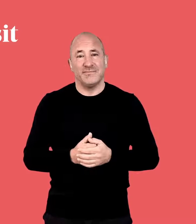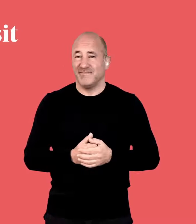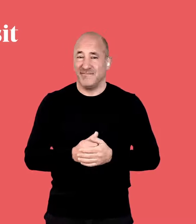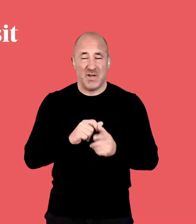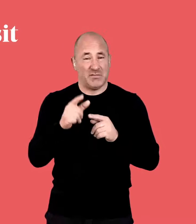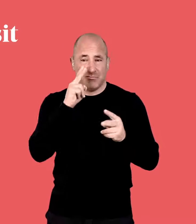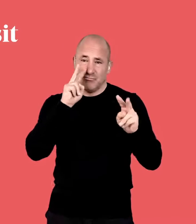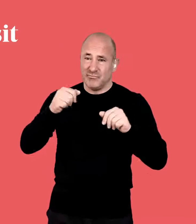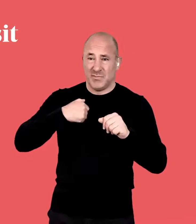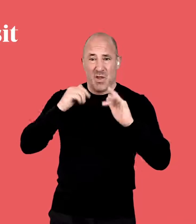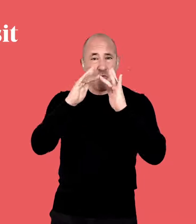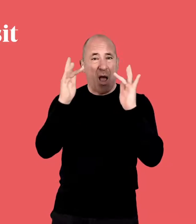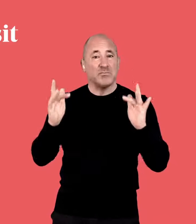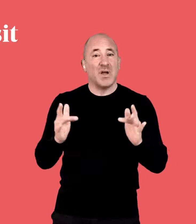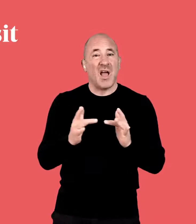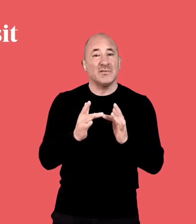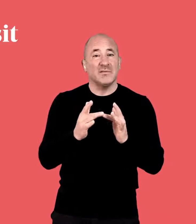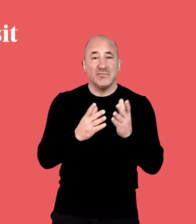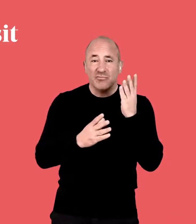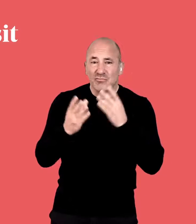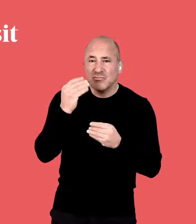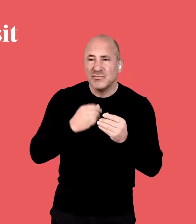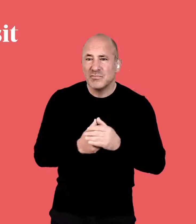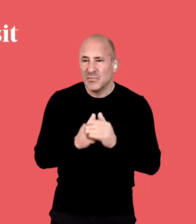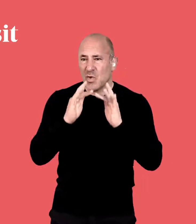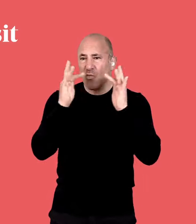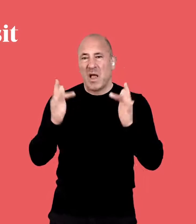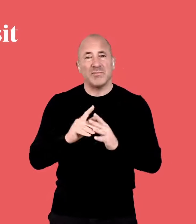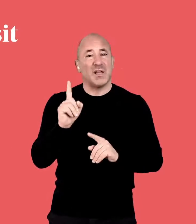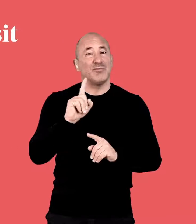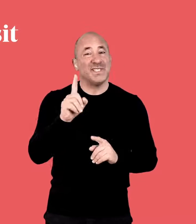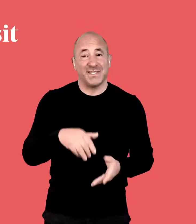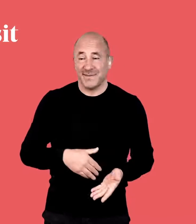Please visit our website to learn more via